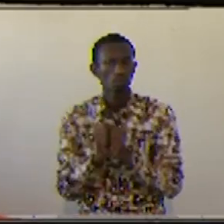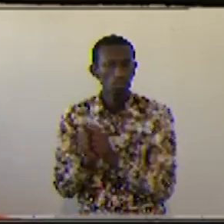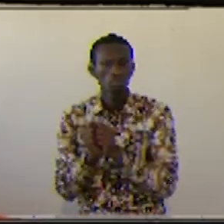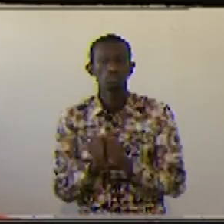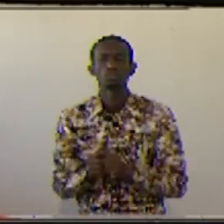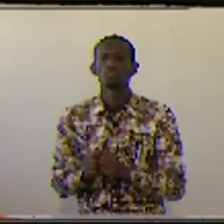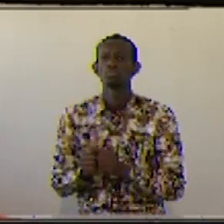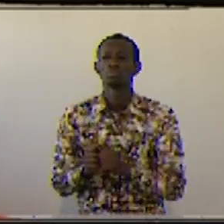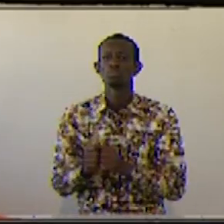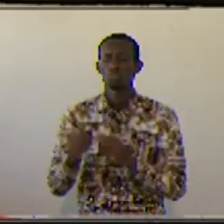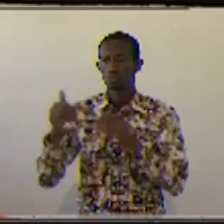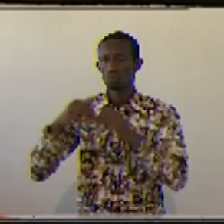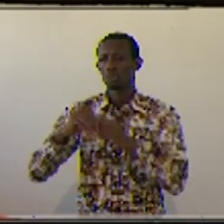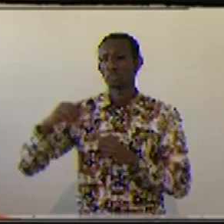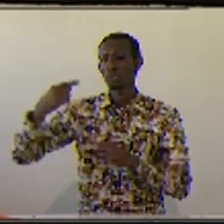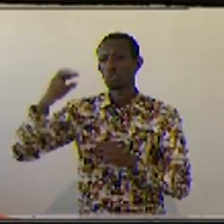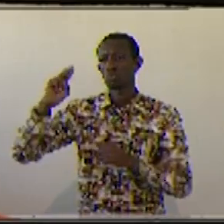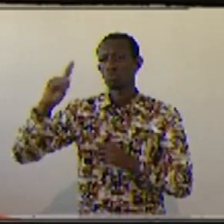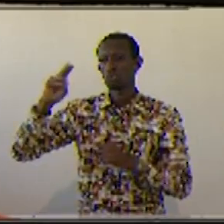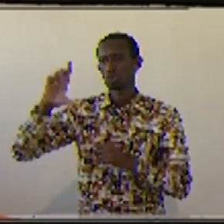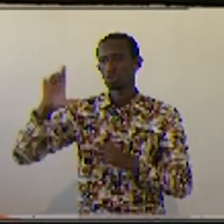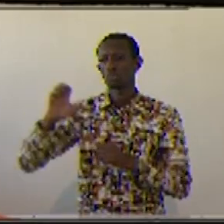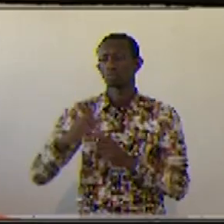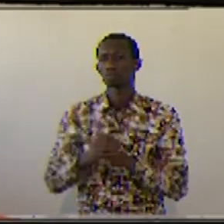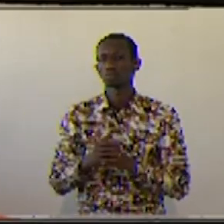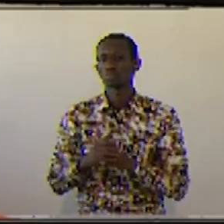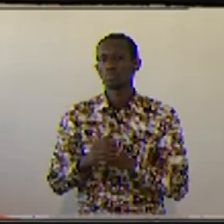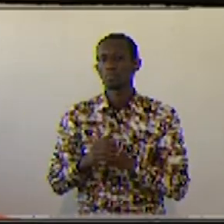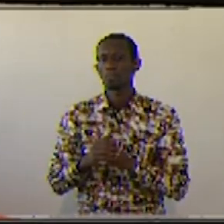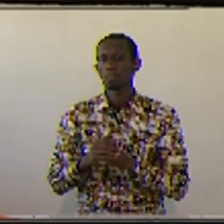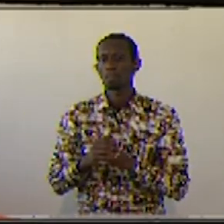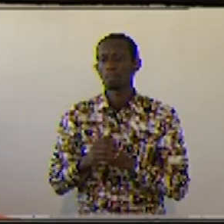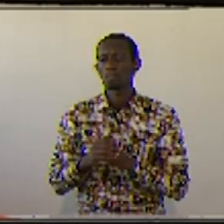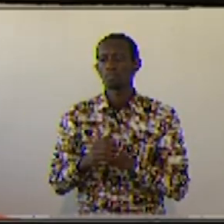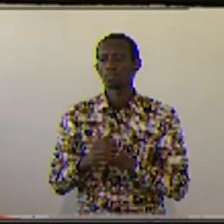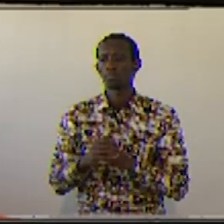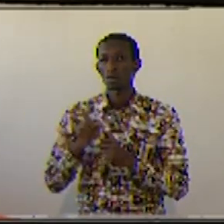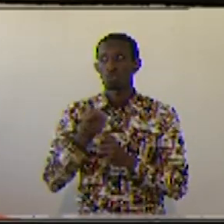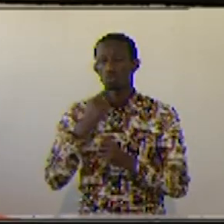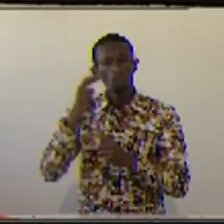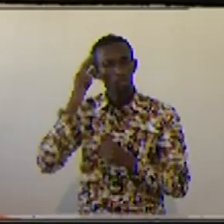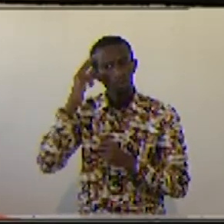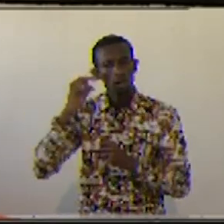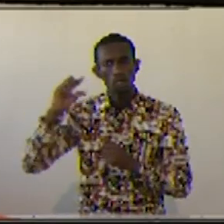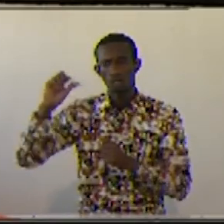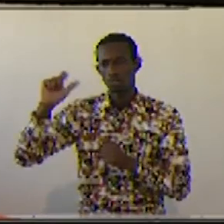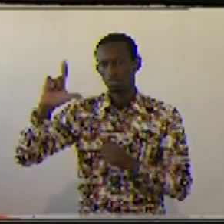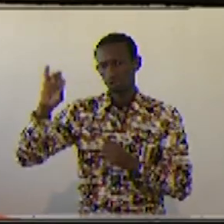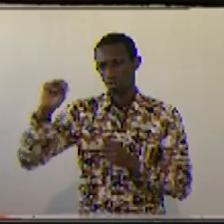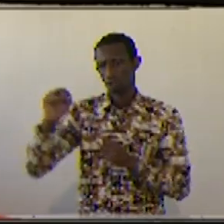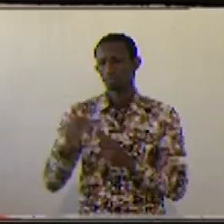Here you should remember the valence of aluminium cation and that of the chloride ion.